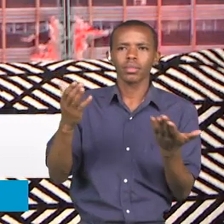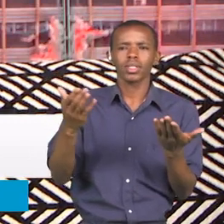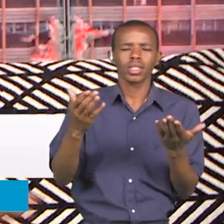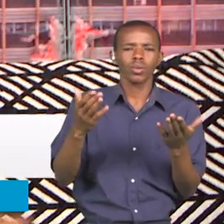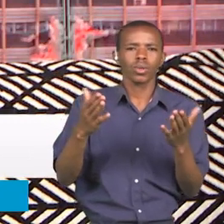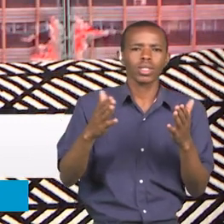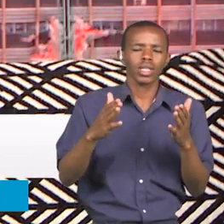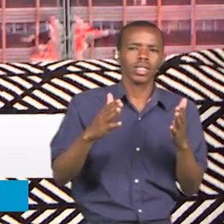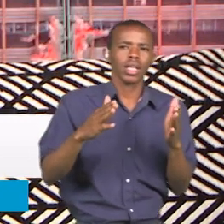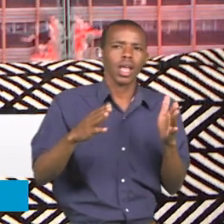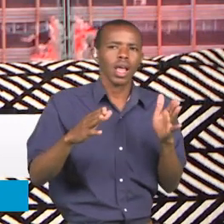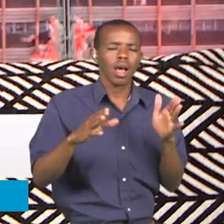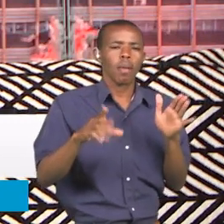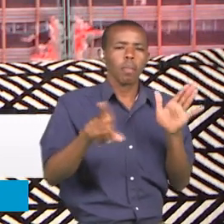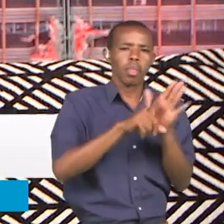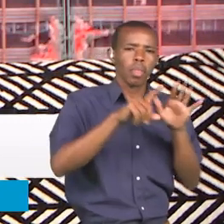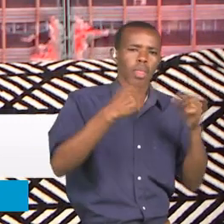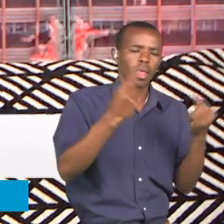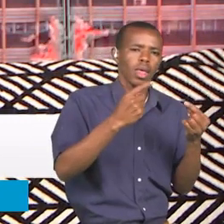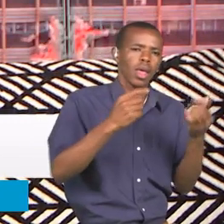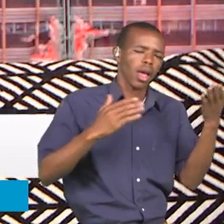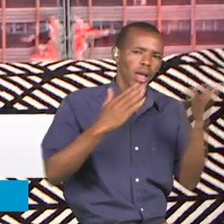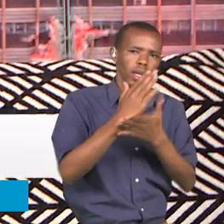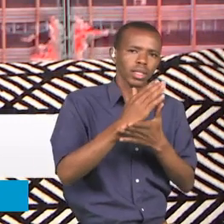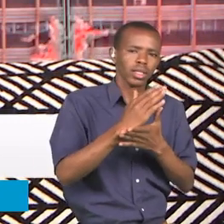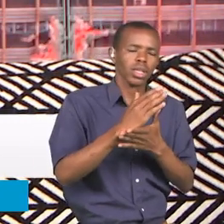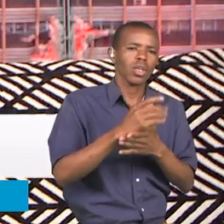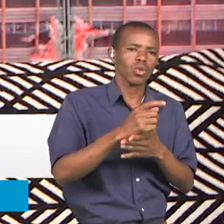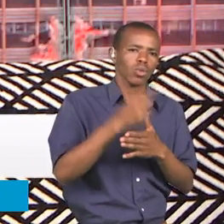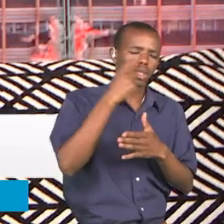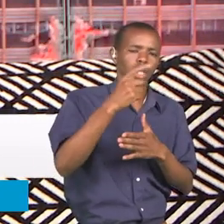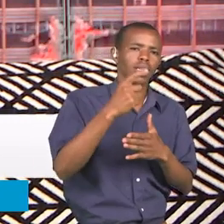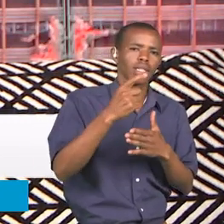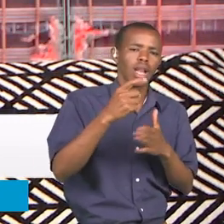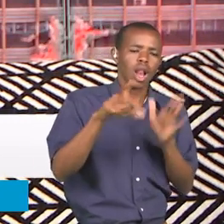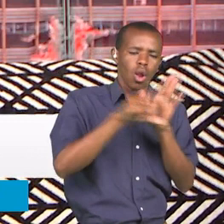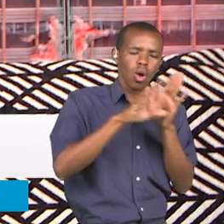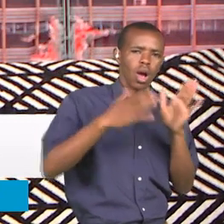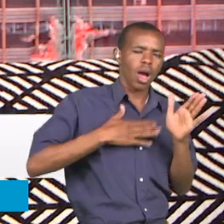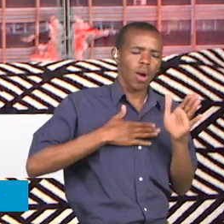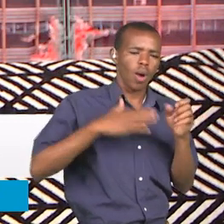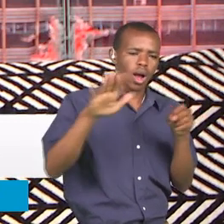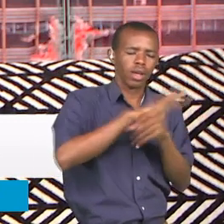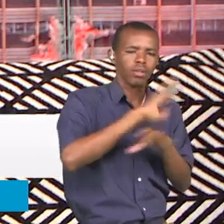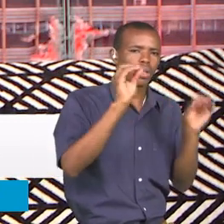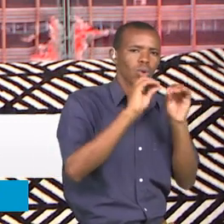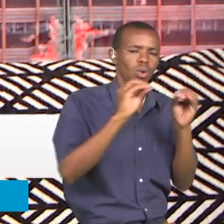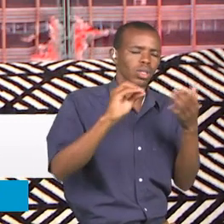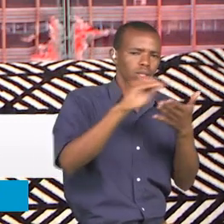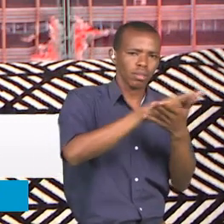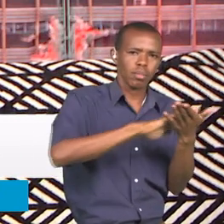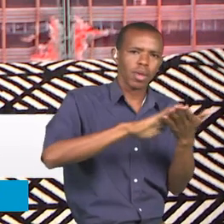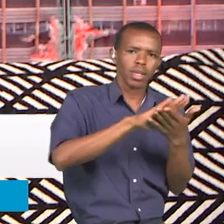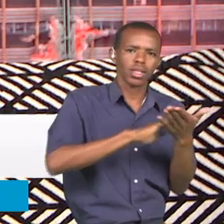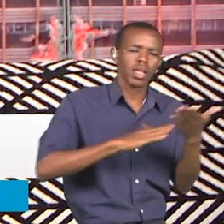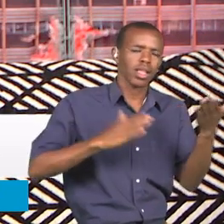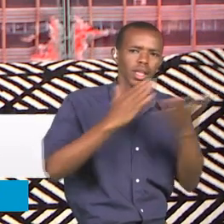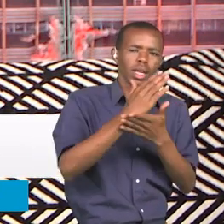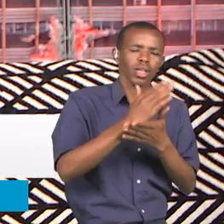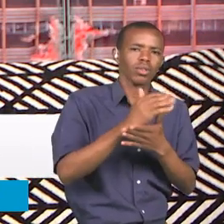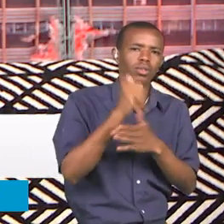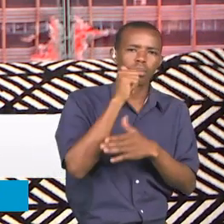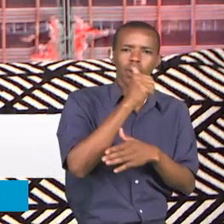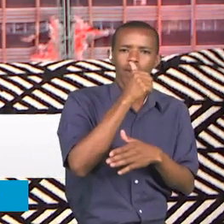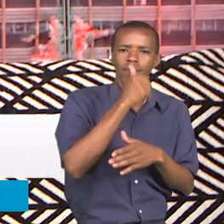of of rights, okay, because okay, if you look at our statutes, it's not really covered. Okay. So it was just based on right to privacy.